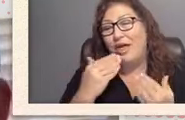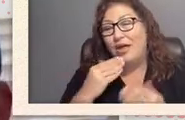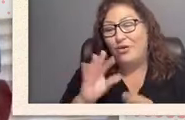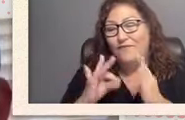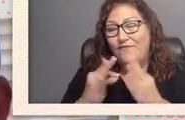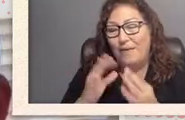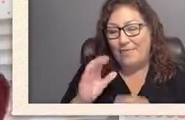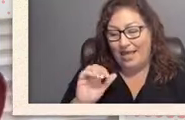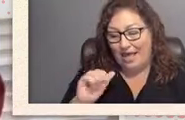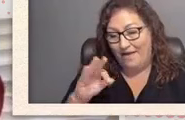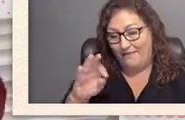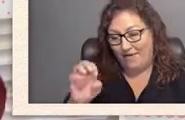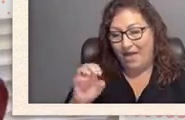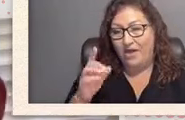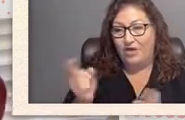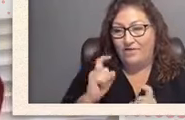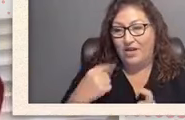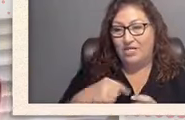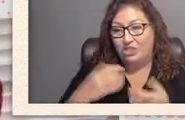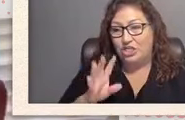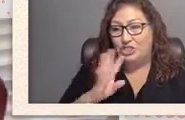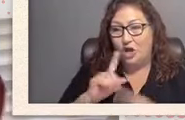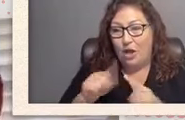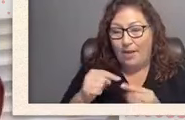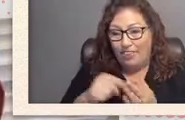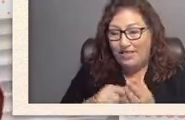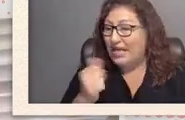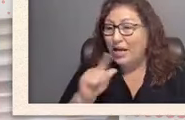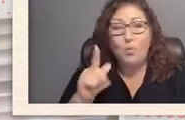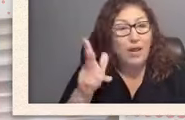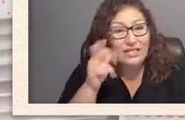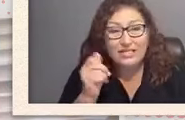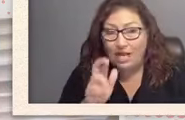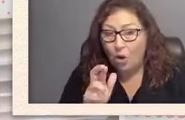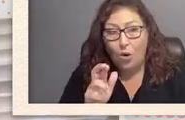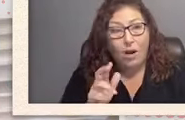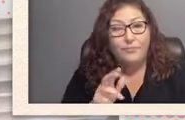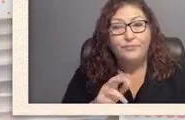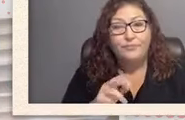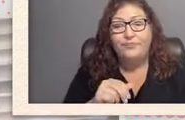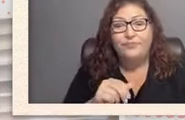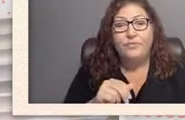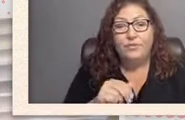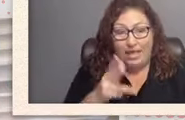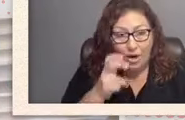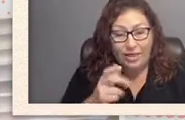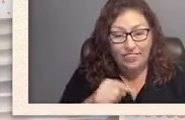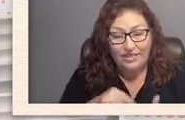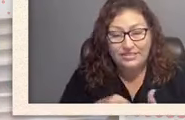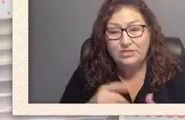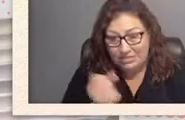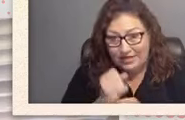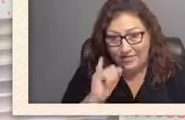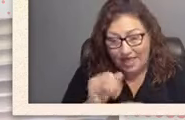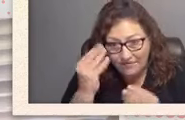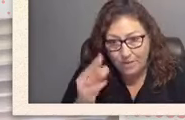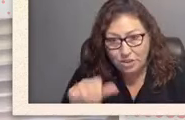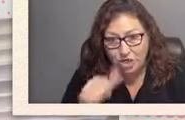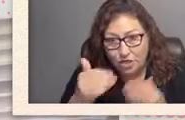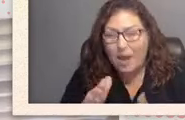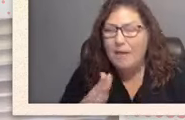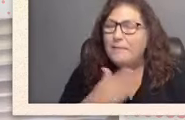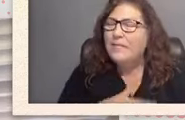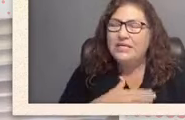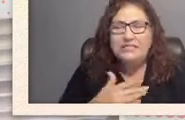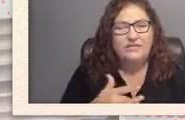to talk about this. And please, anyone listening or hearing this or receiving this information another way, please feel free to join